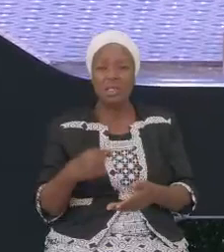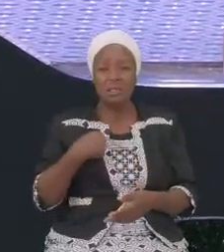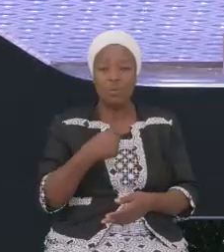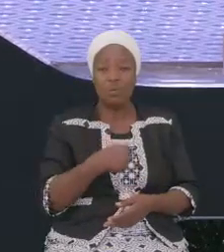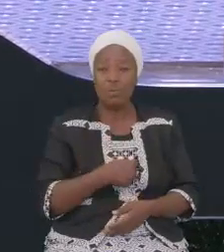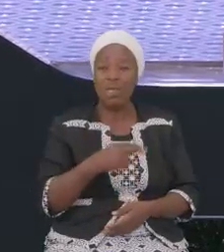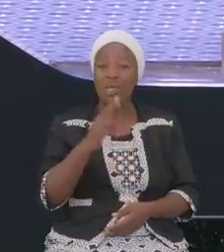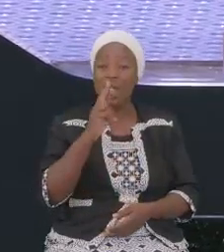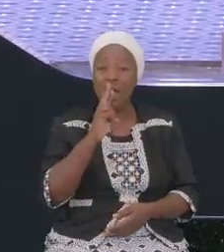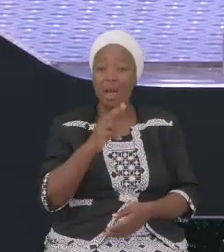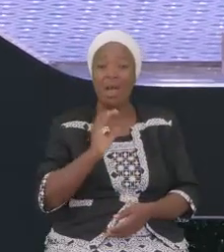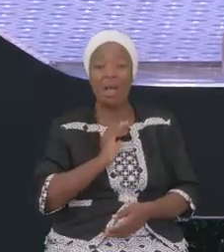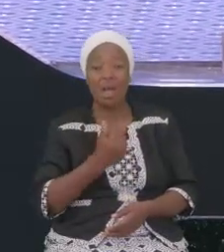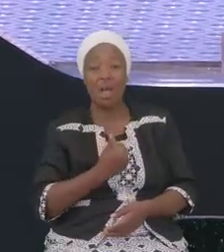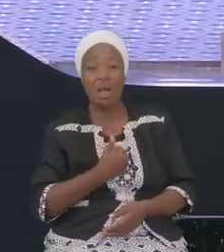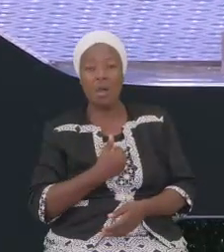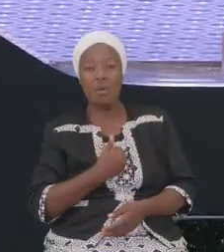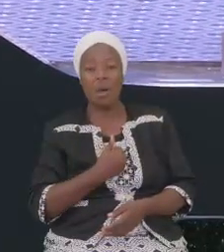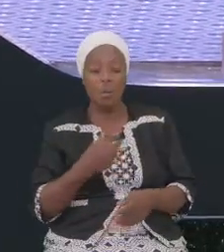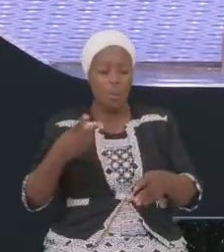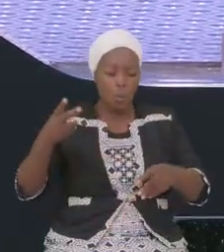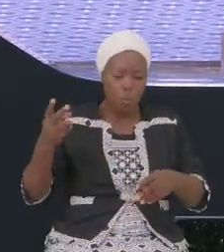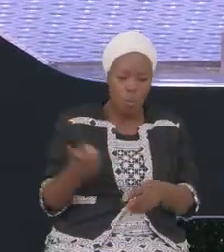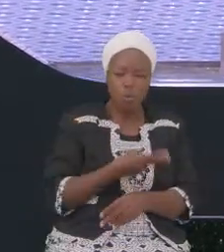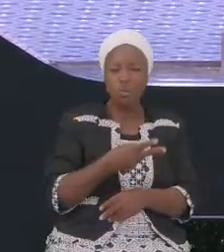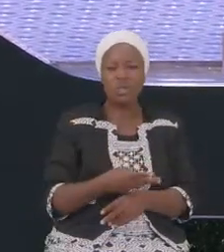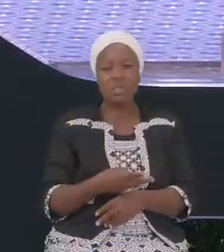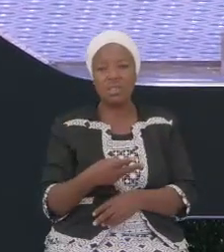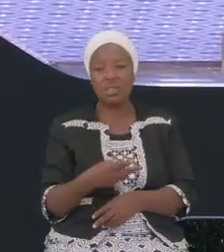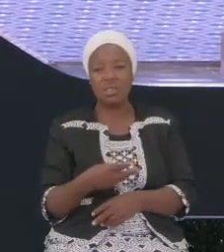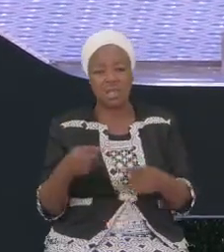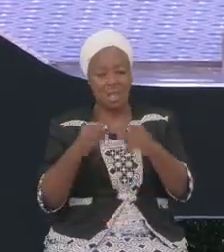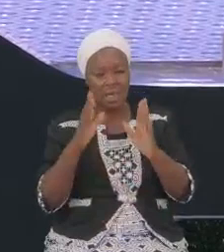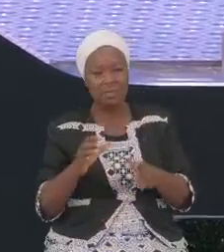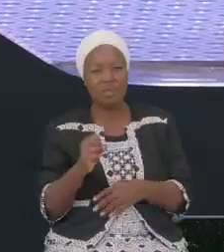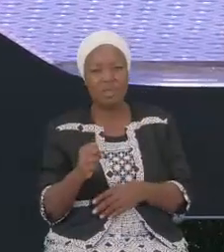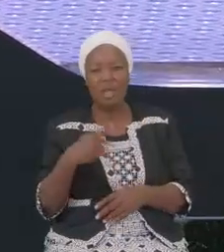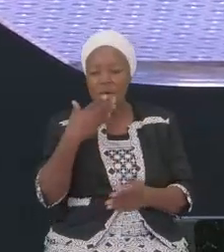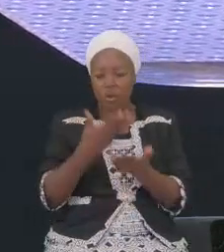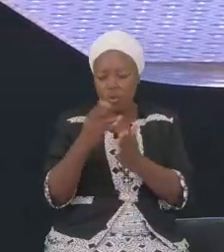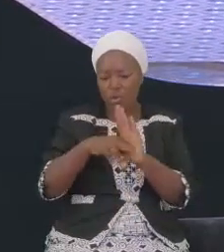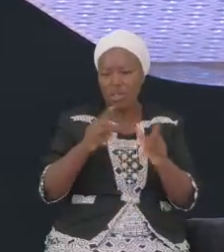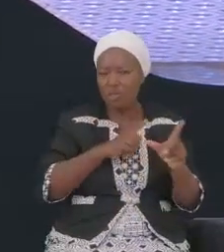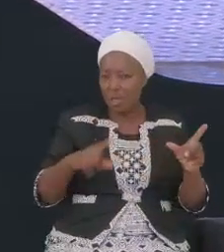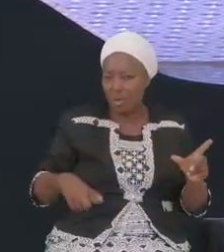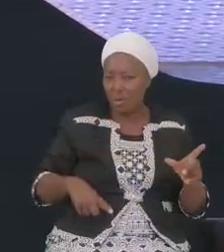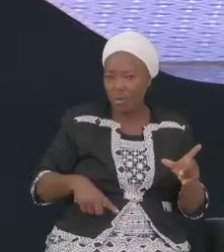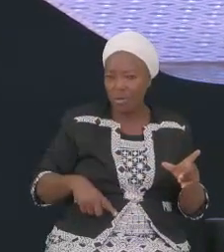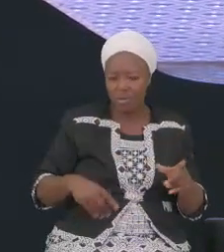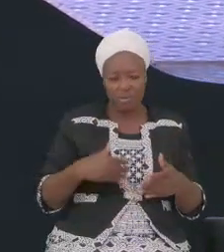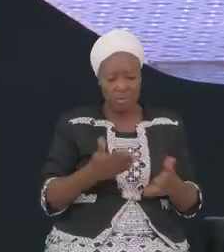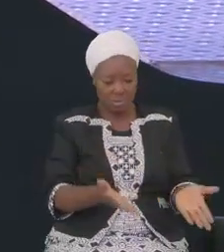are our worst enemies. The goodness of the Lord before